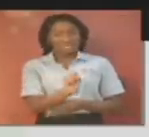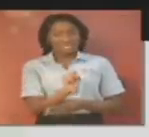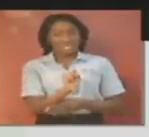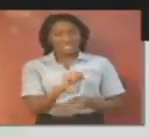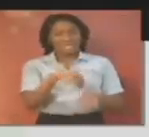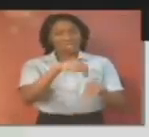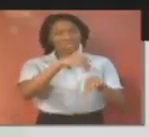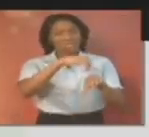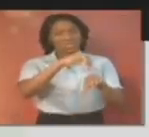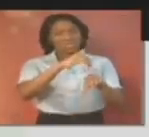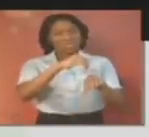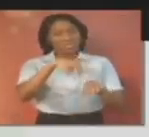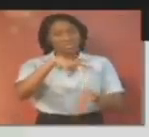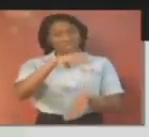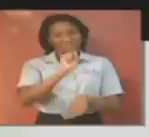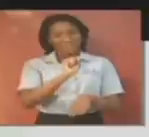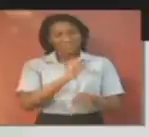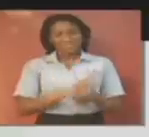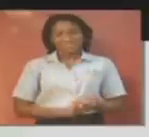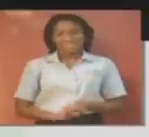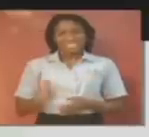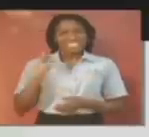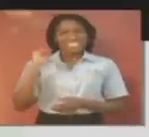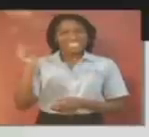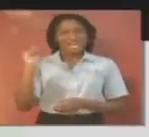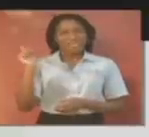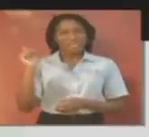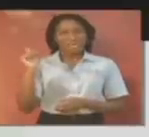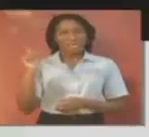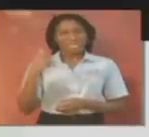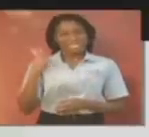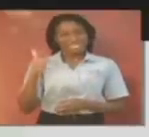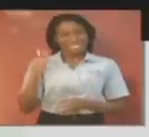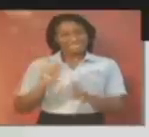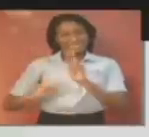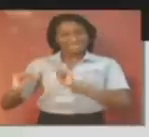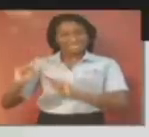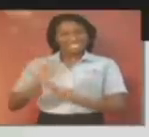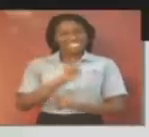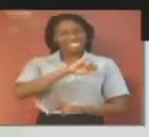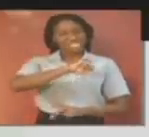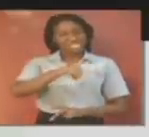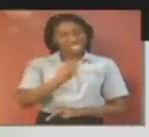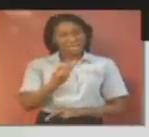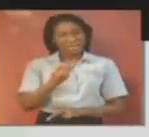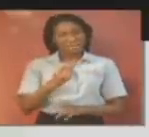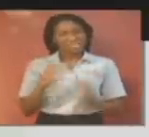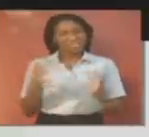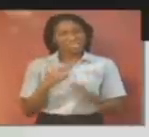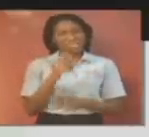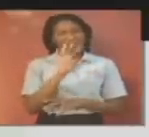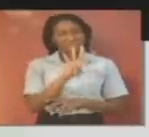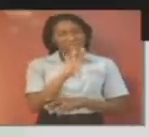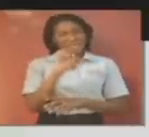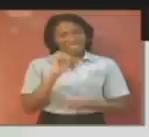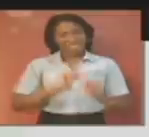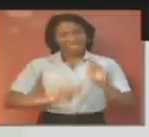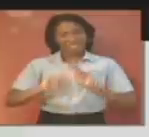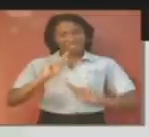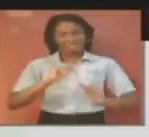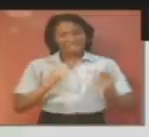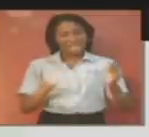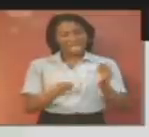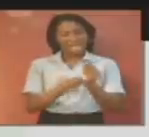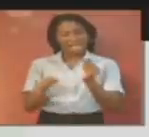persons at that facility at this point, Tacarigua Facility 10 persons, and St. James Medical Center 40. The total number